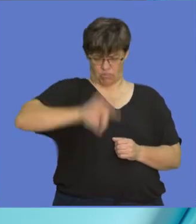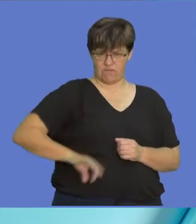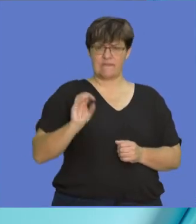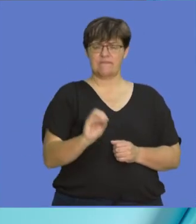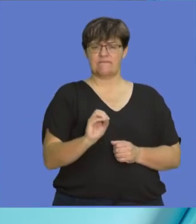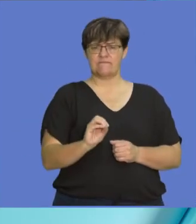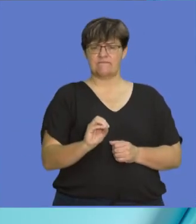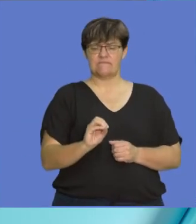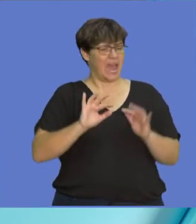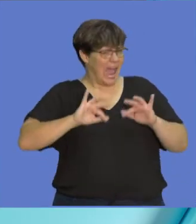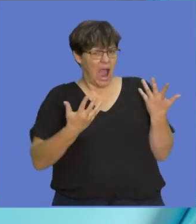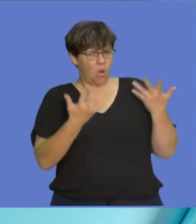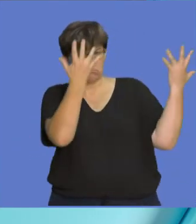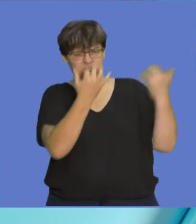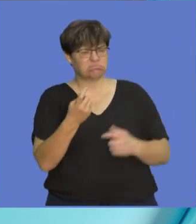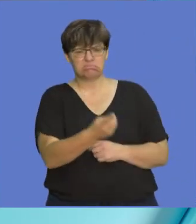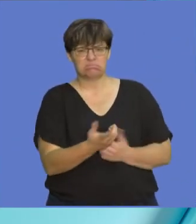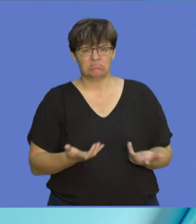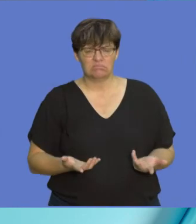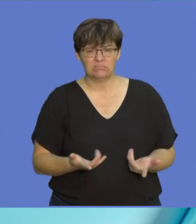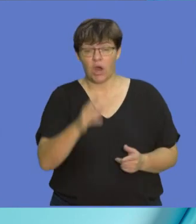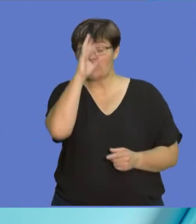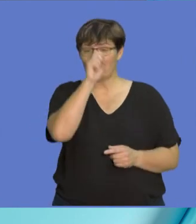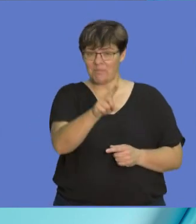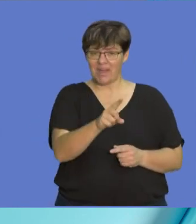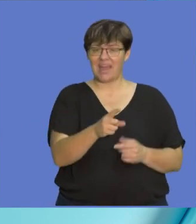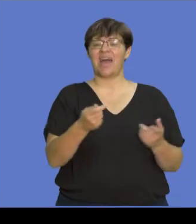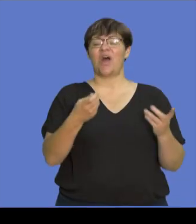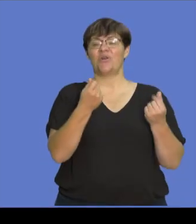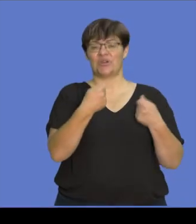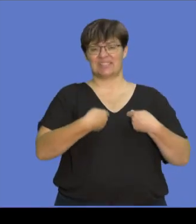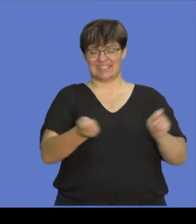do we calculate our gross profit? Remember, we have our cost of sales of